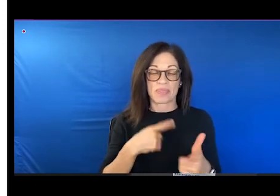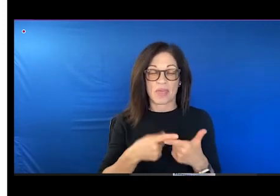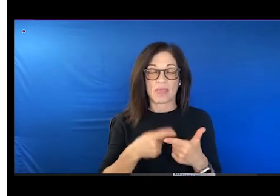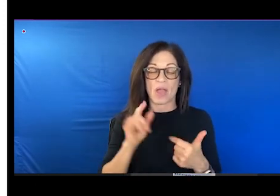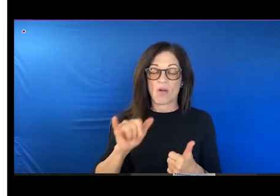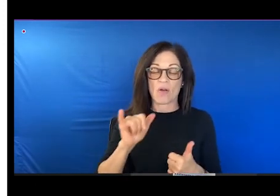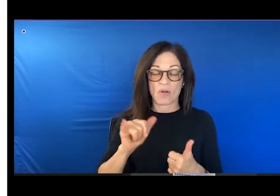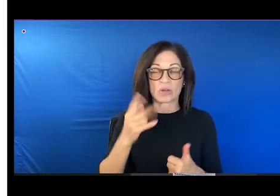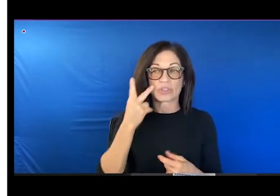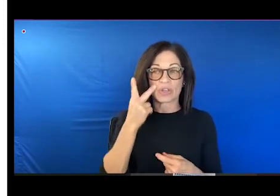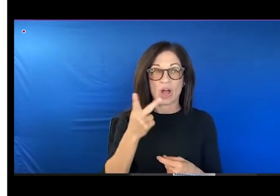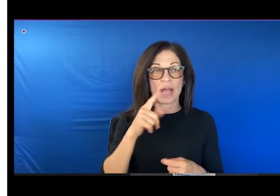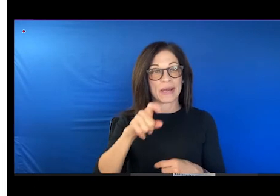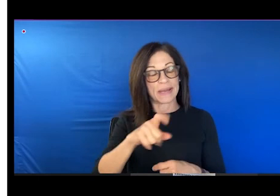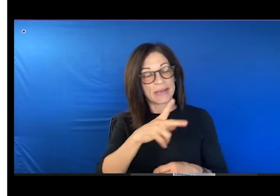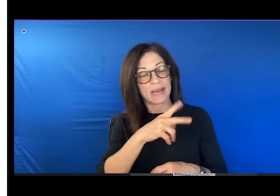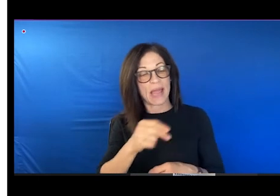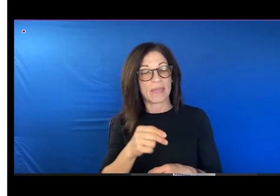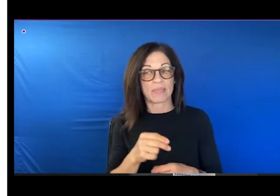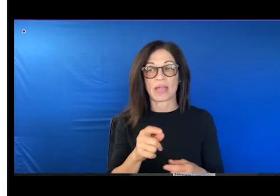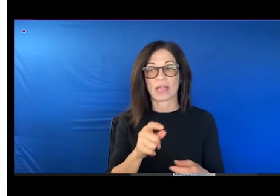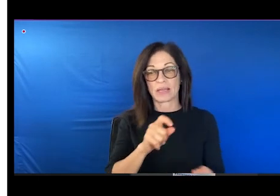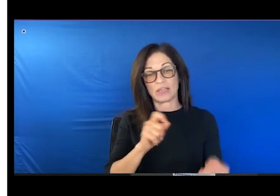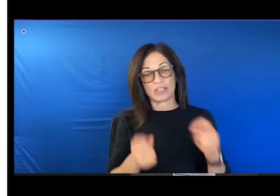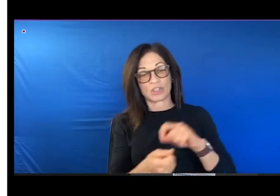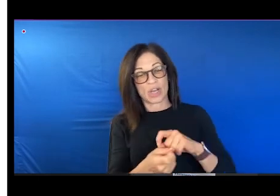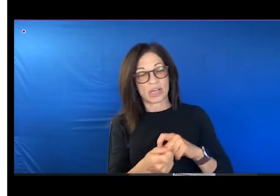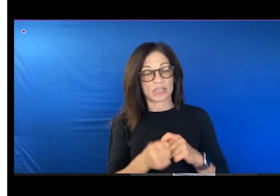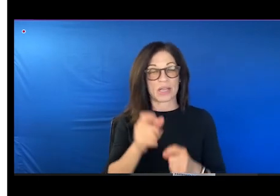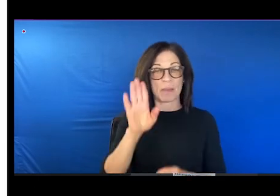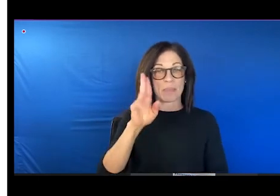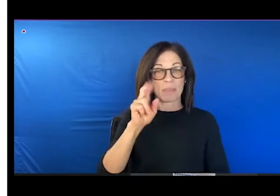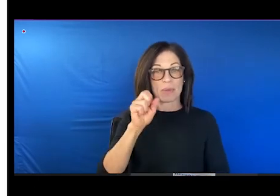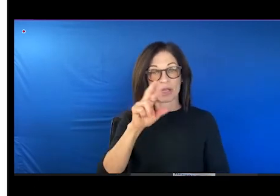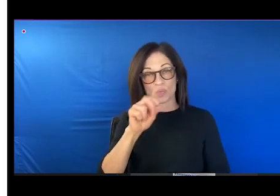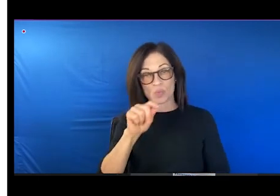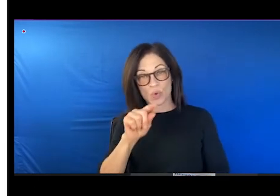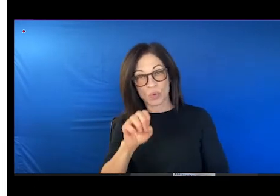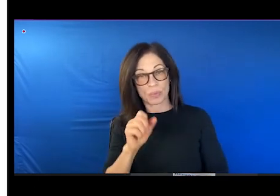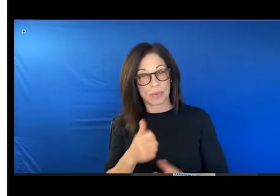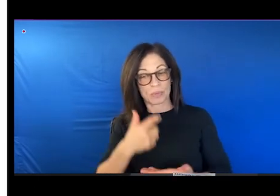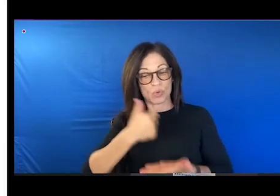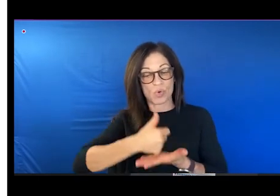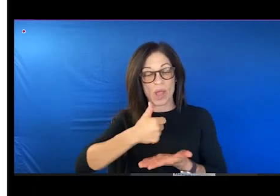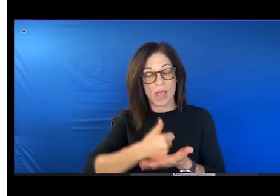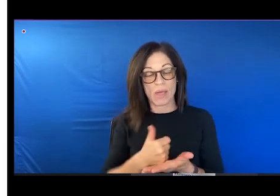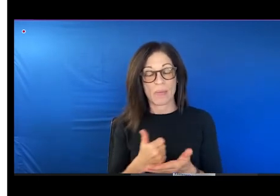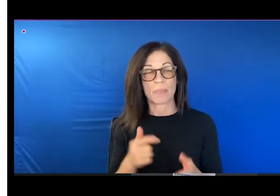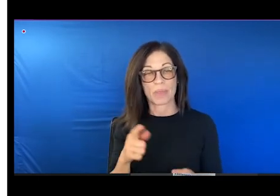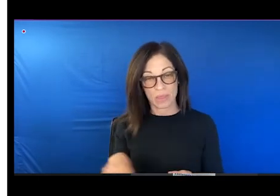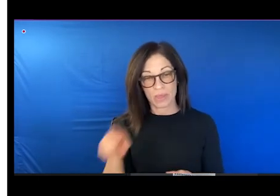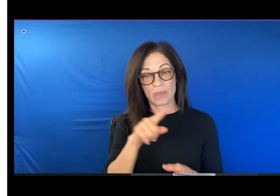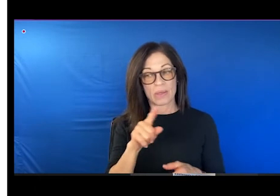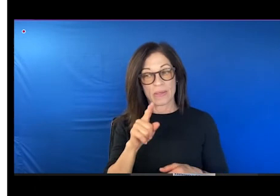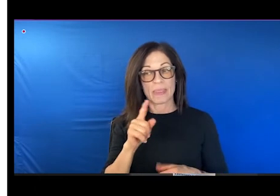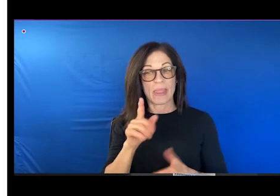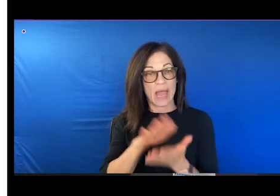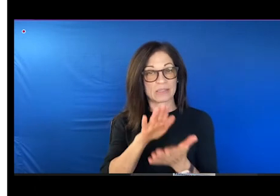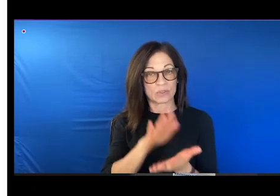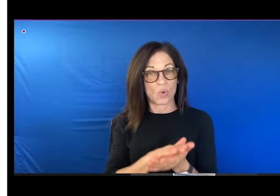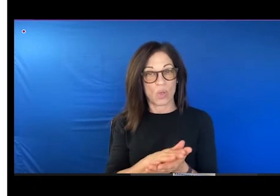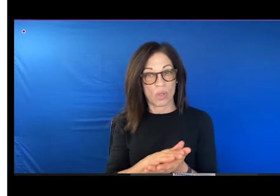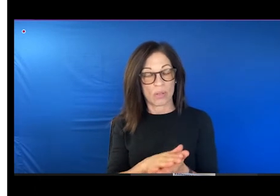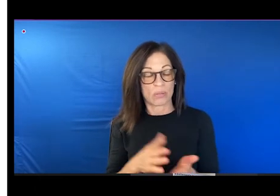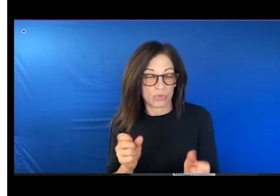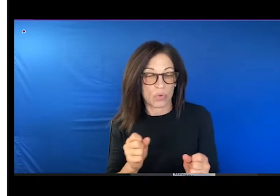the transit provider was able to learn about this need, and they rerouted their bus route to accommodate the needs